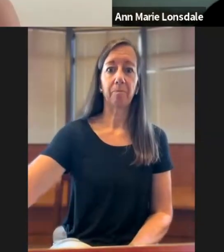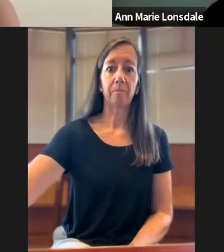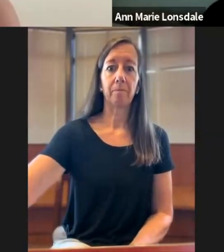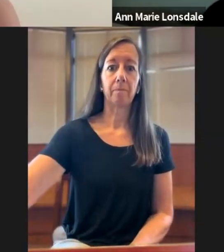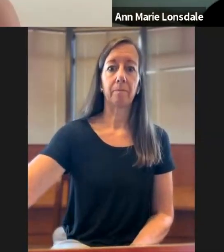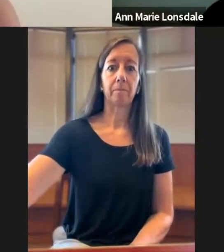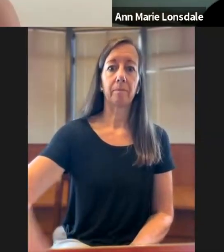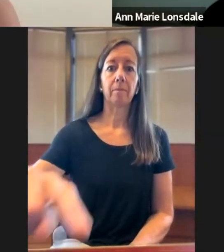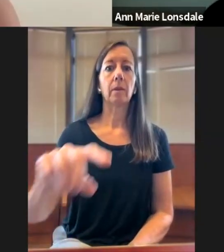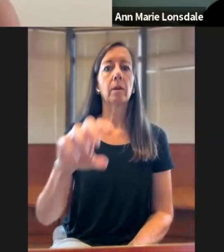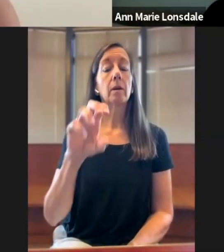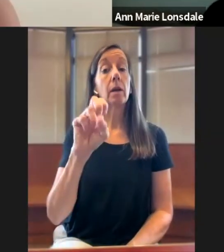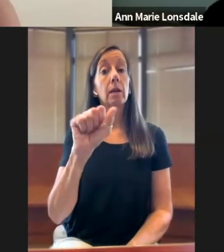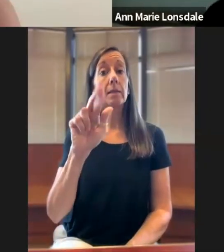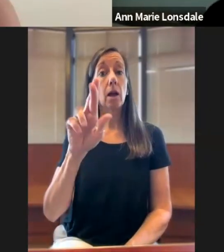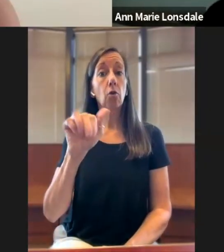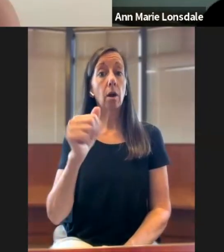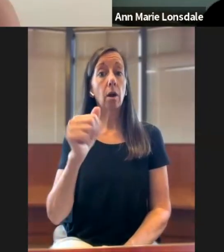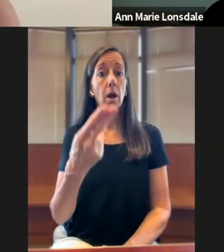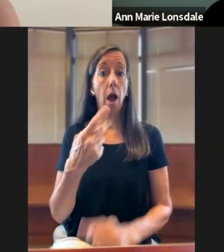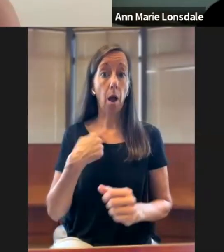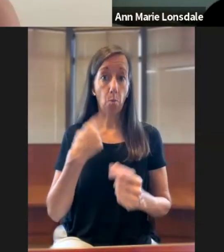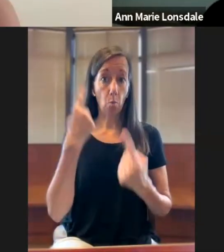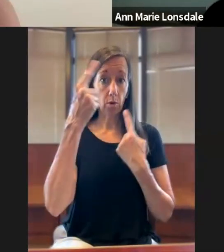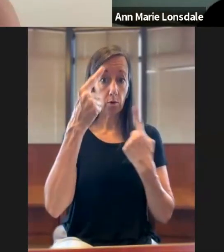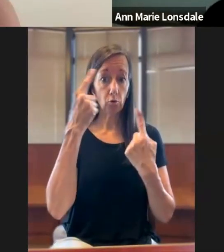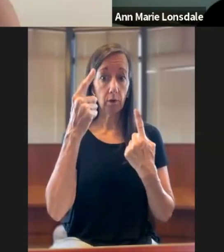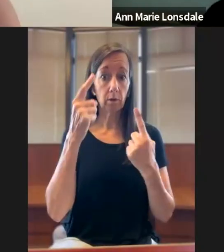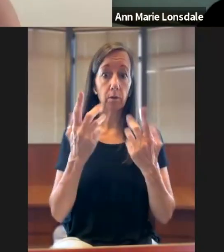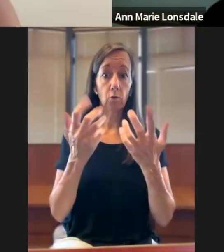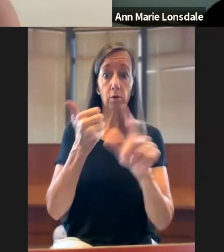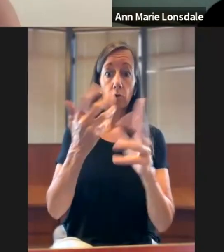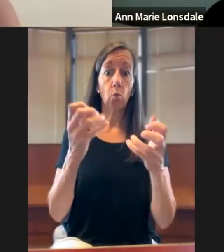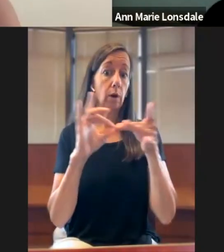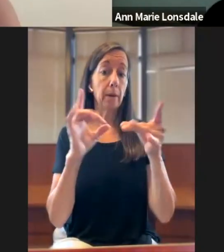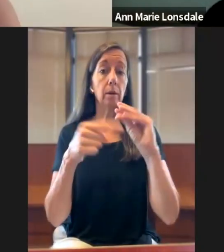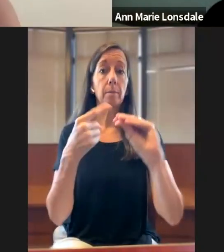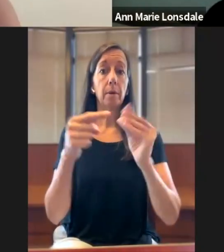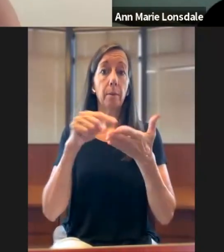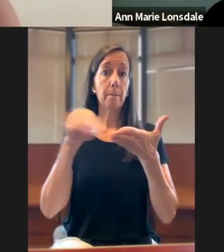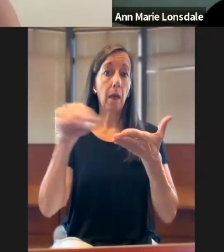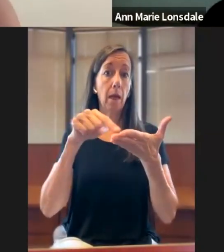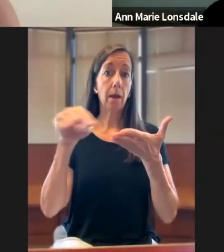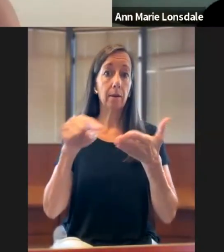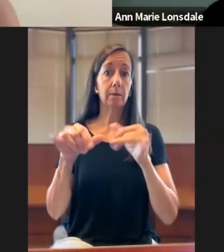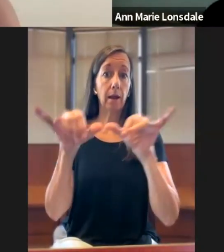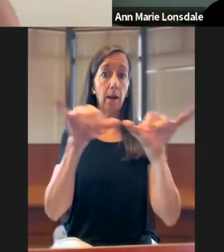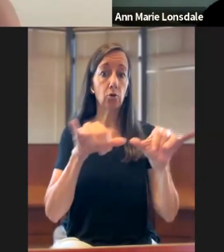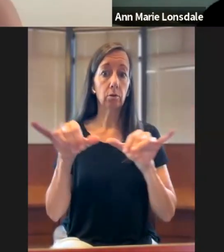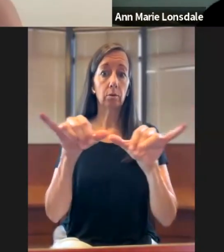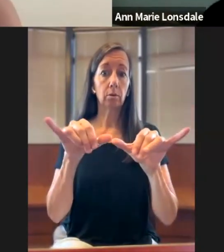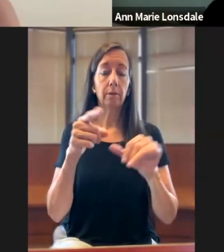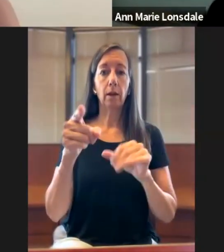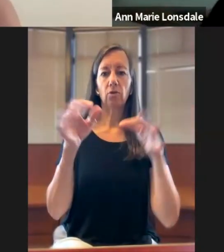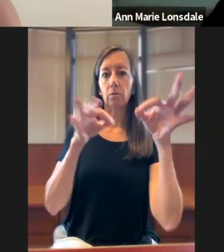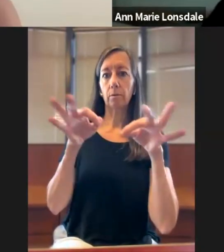Sarah, just wondering if you want to comment on the pay standards that you're